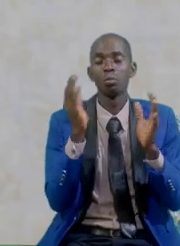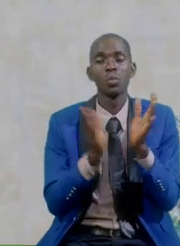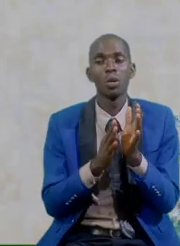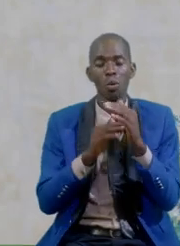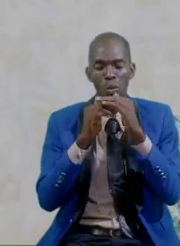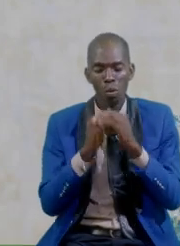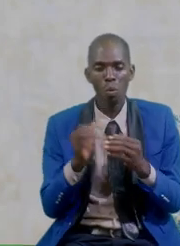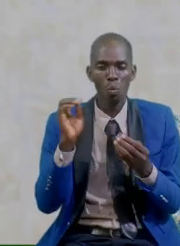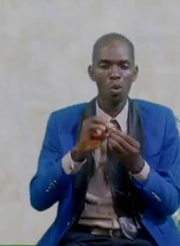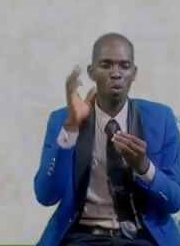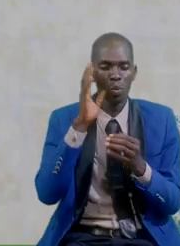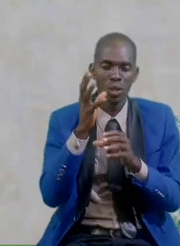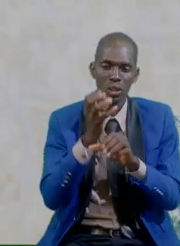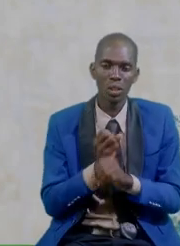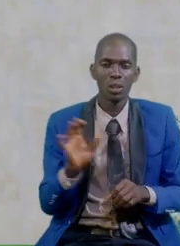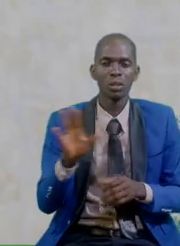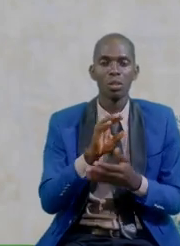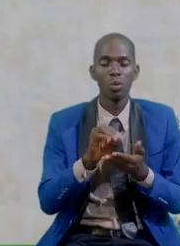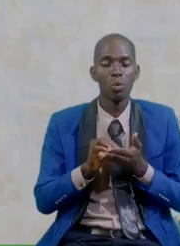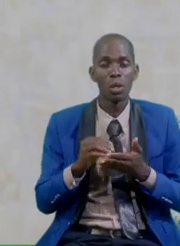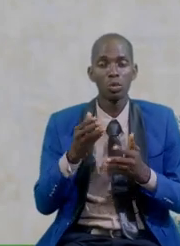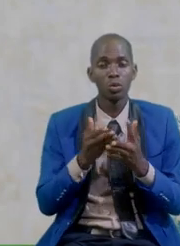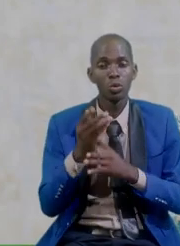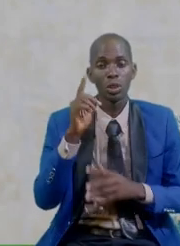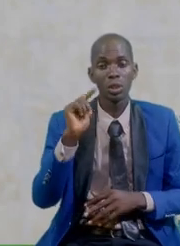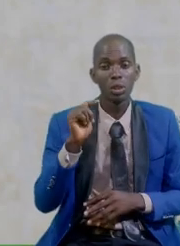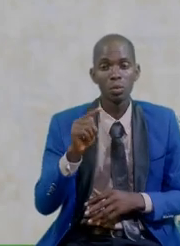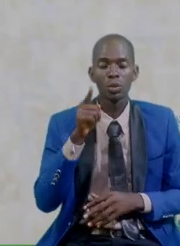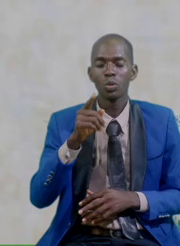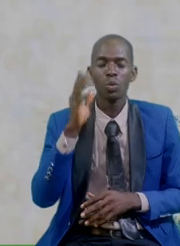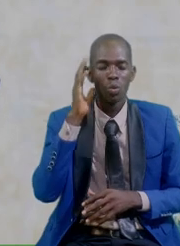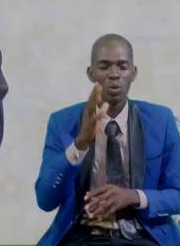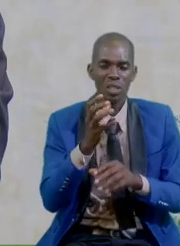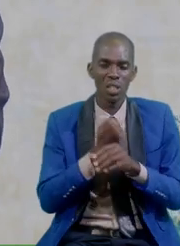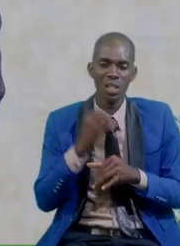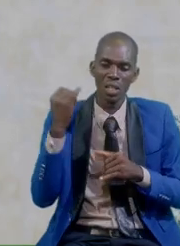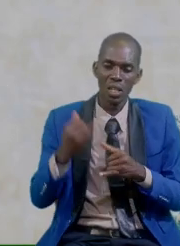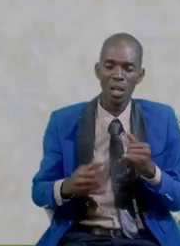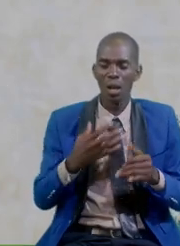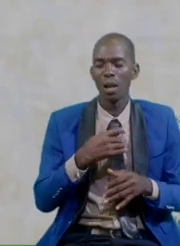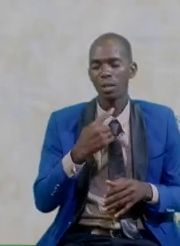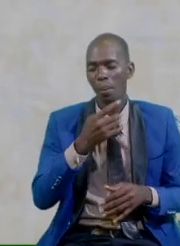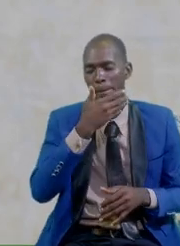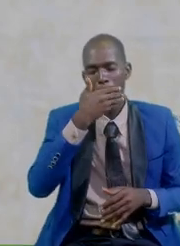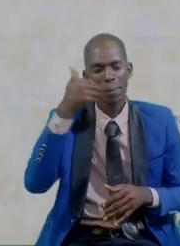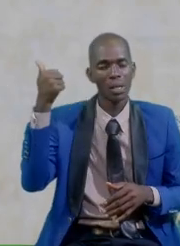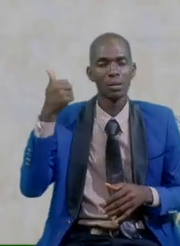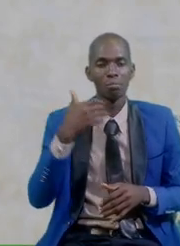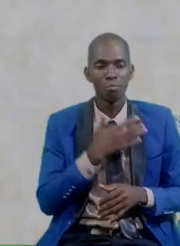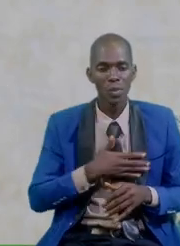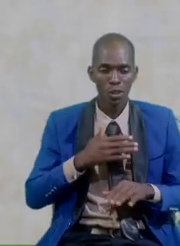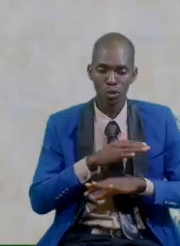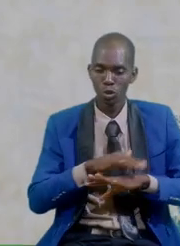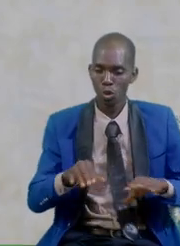during the testimony time, you will get the last and the best. So don't move out of God's